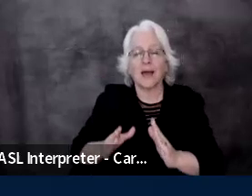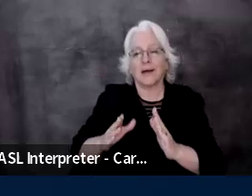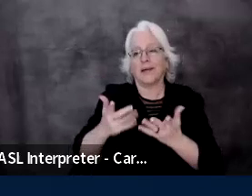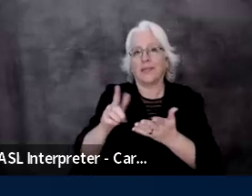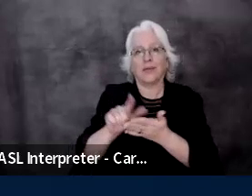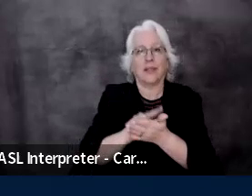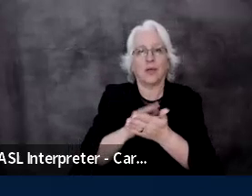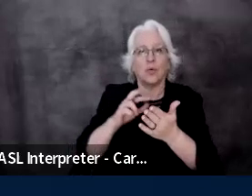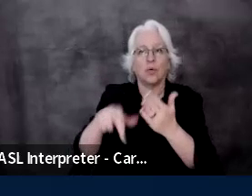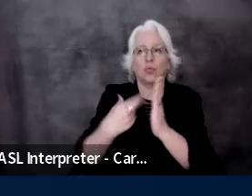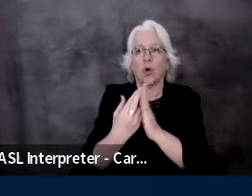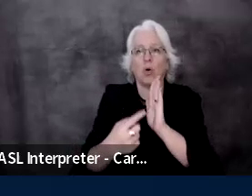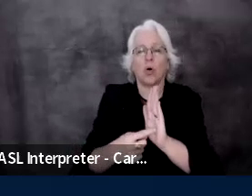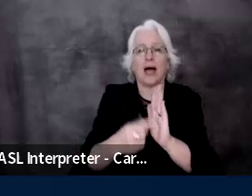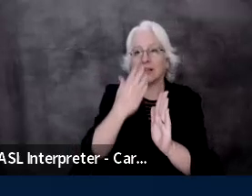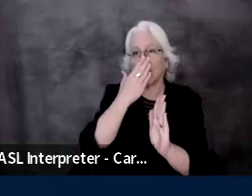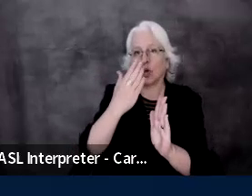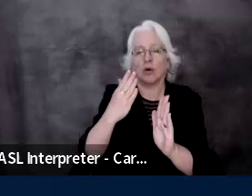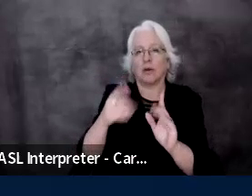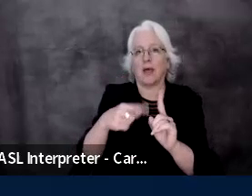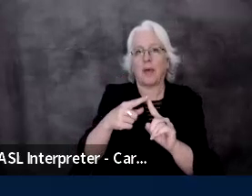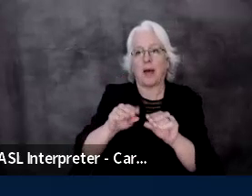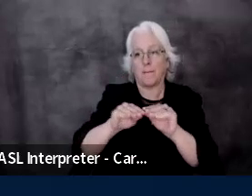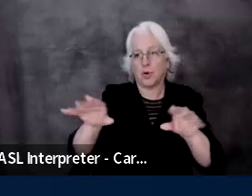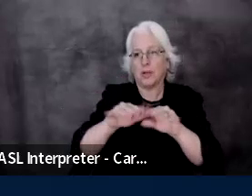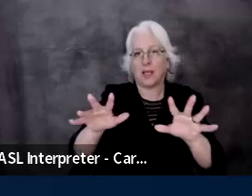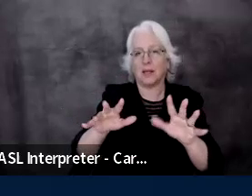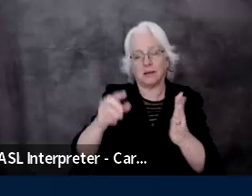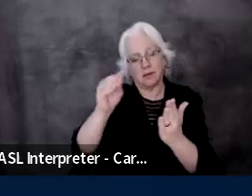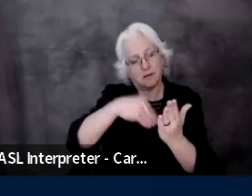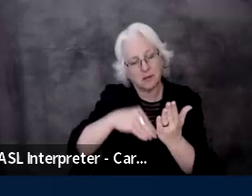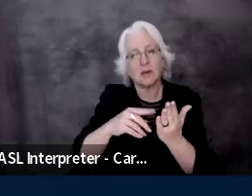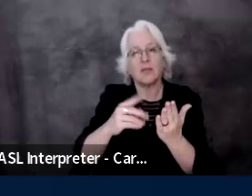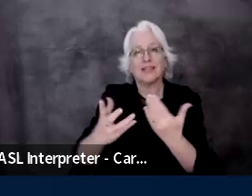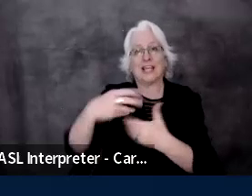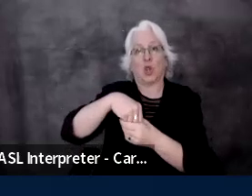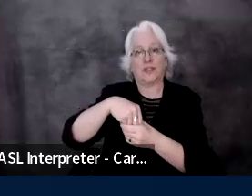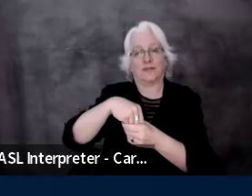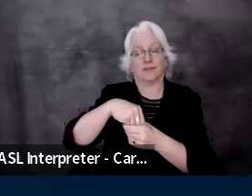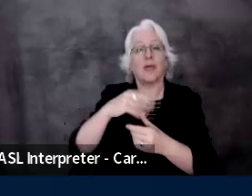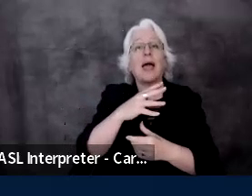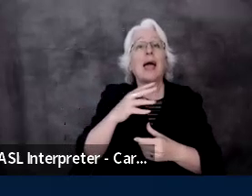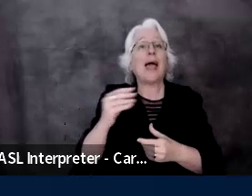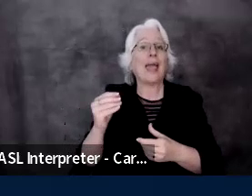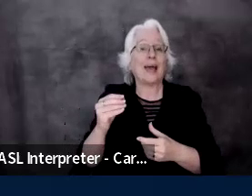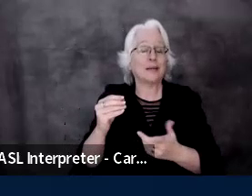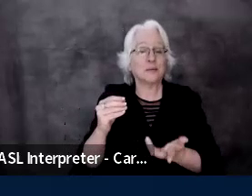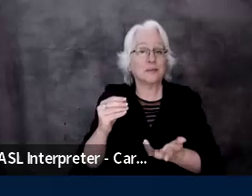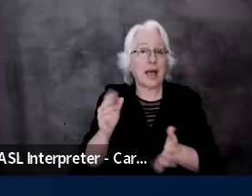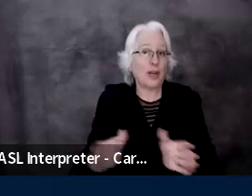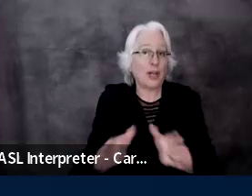of putting out this work to make sure it's inclusive. The other thing I would encourage folks to do